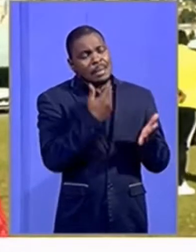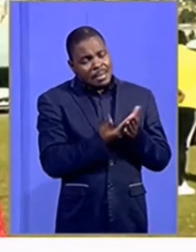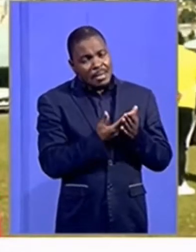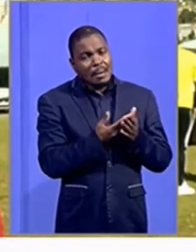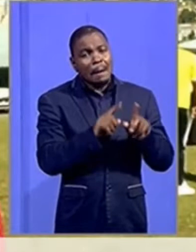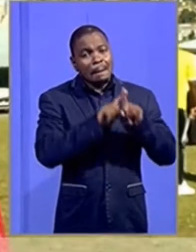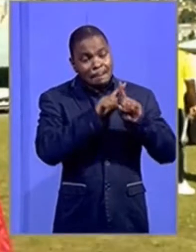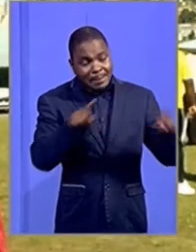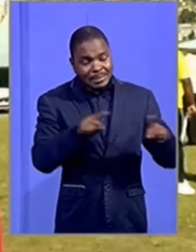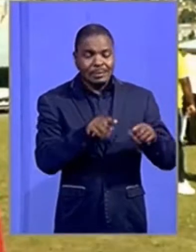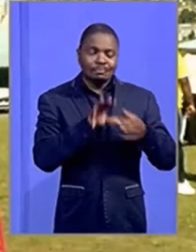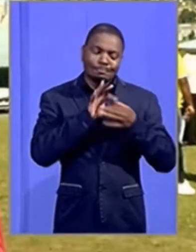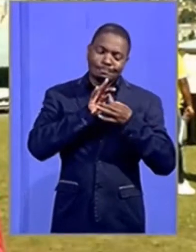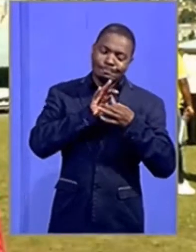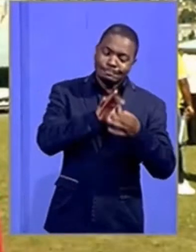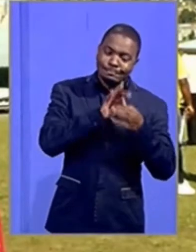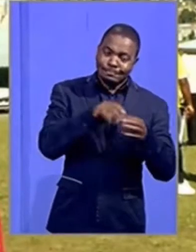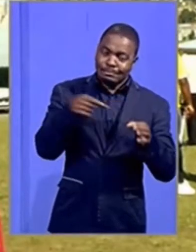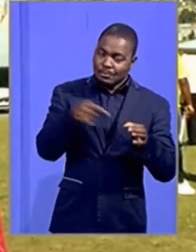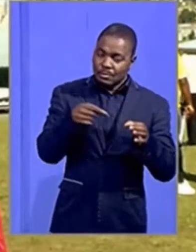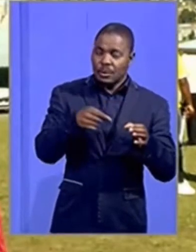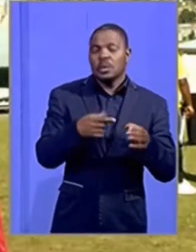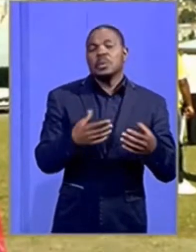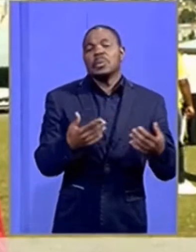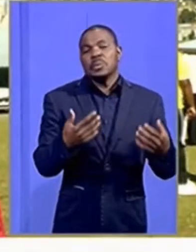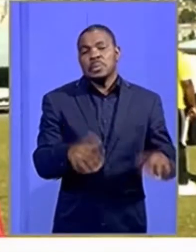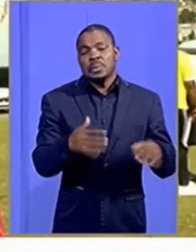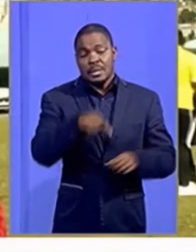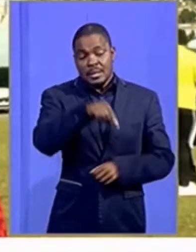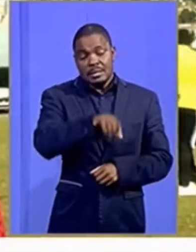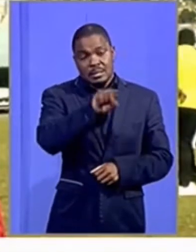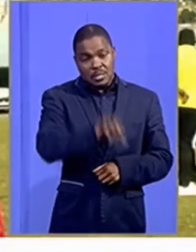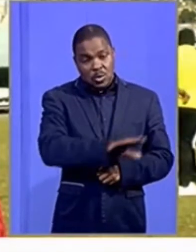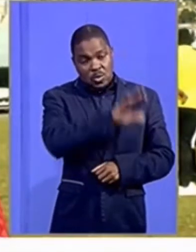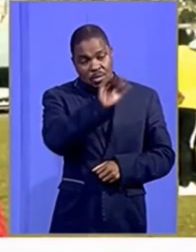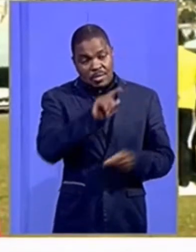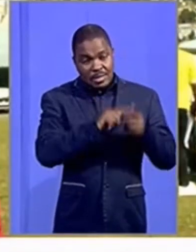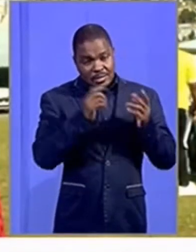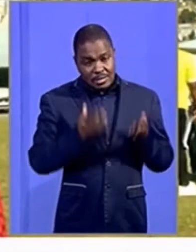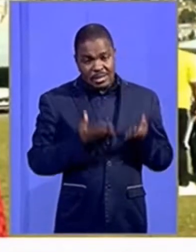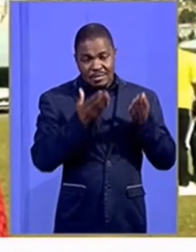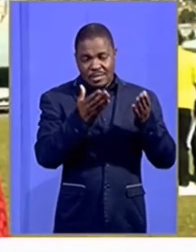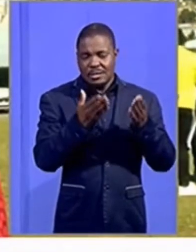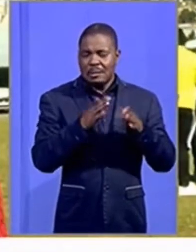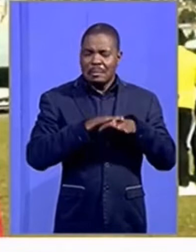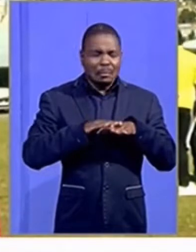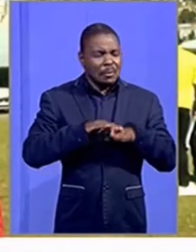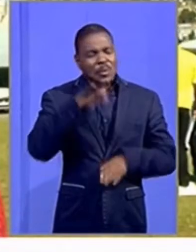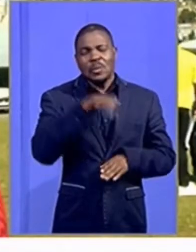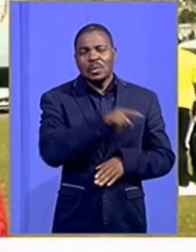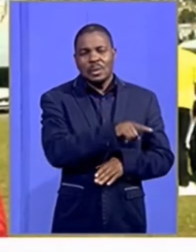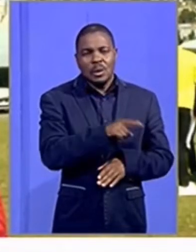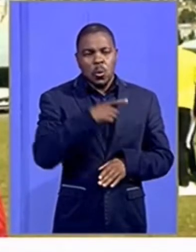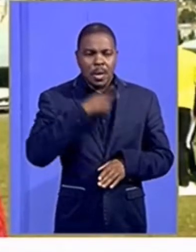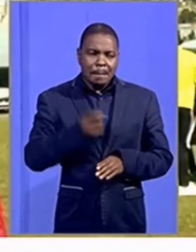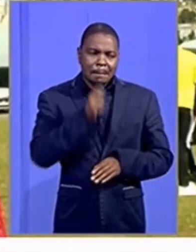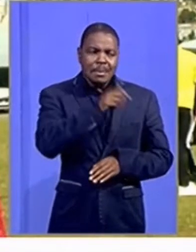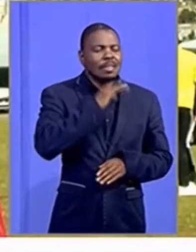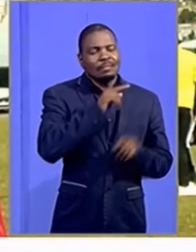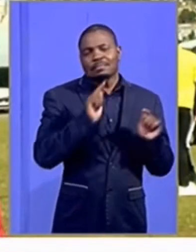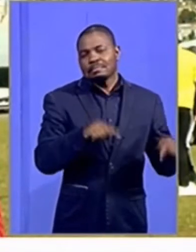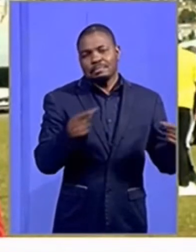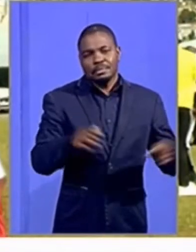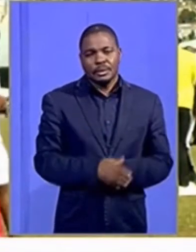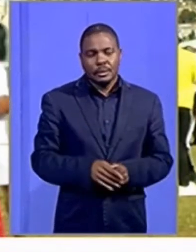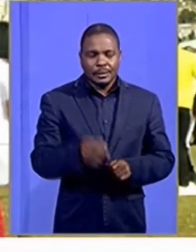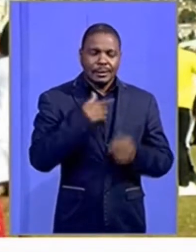the commitment, the contribution that they make in our country, in our services, is far beyond whatever we can pay them. So we want